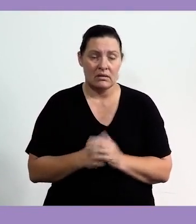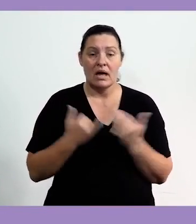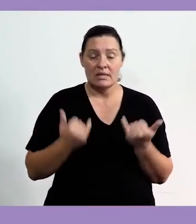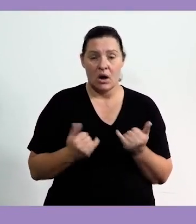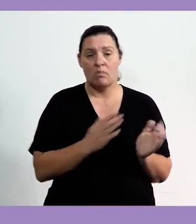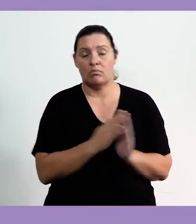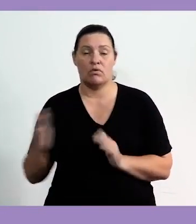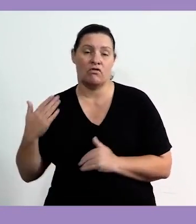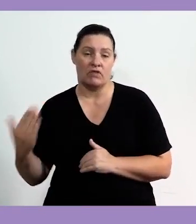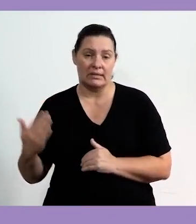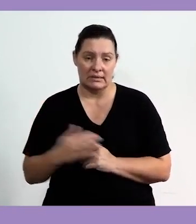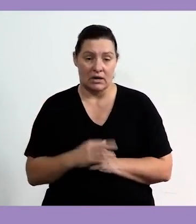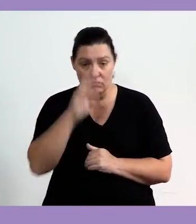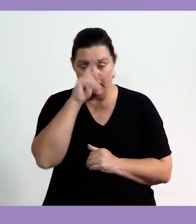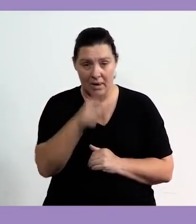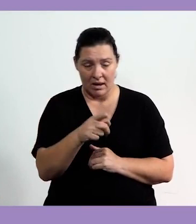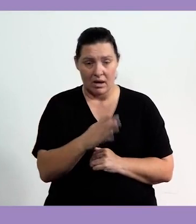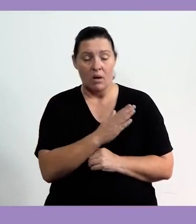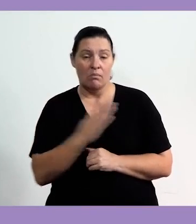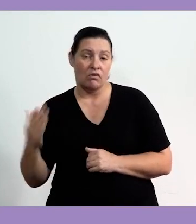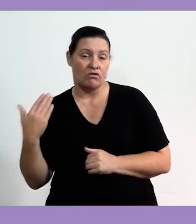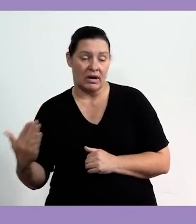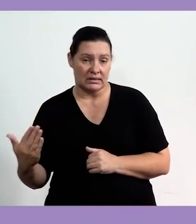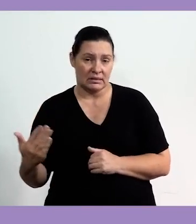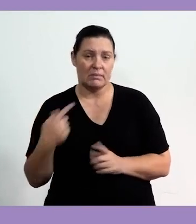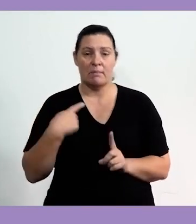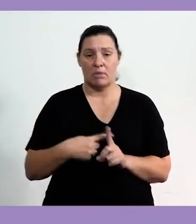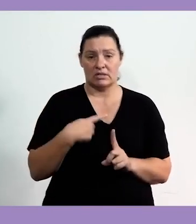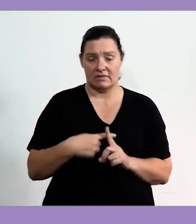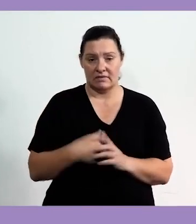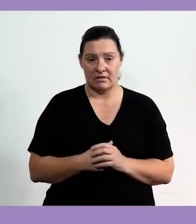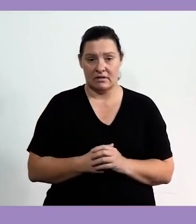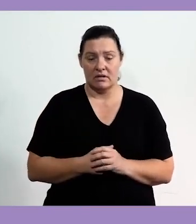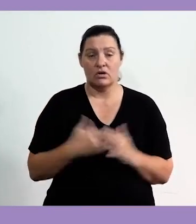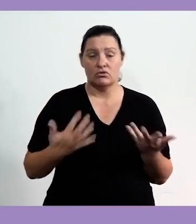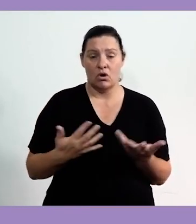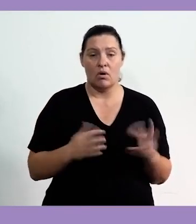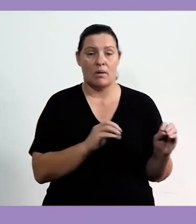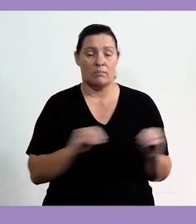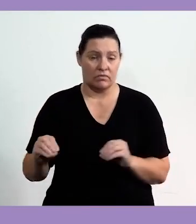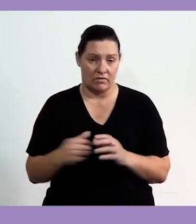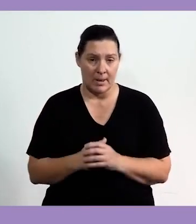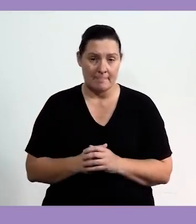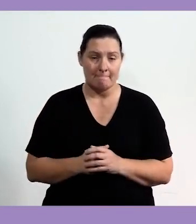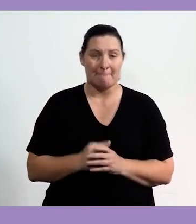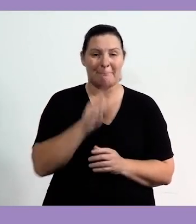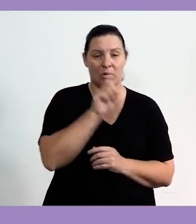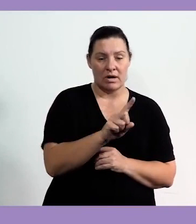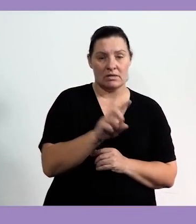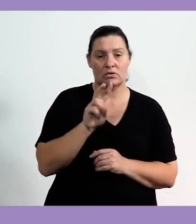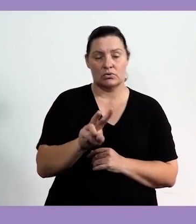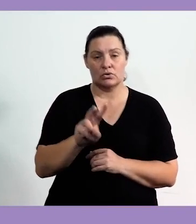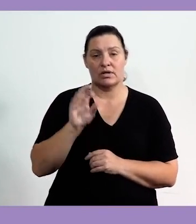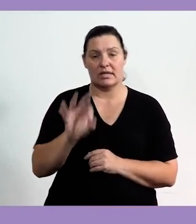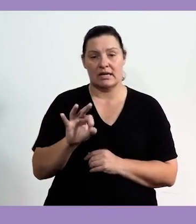very important as well. We are moving to the right. And remember, moving to the right means positive. So let's move it.